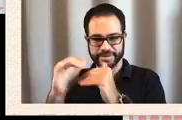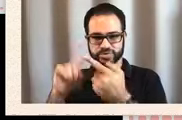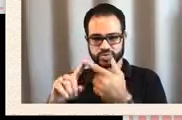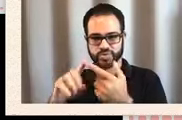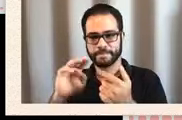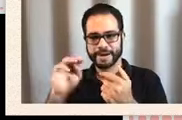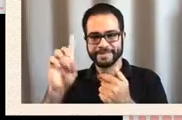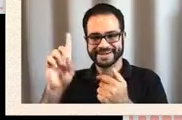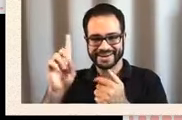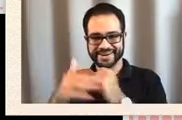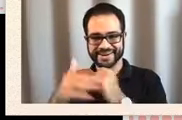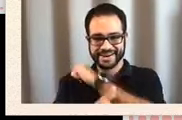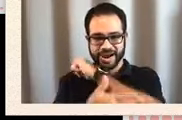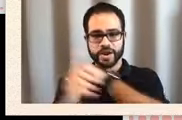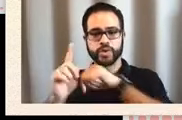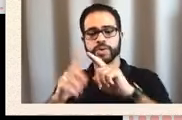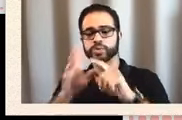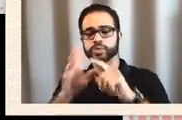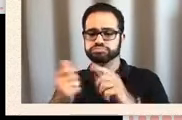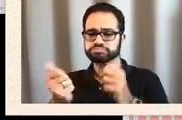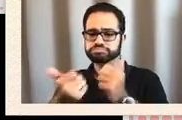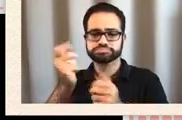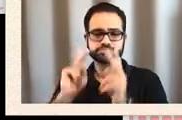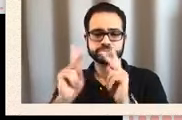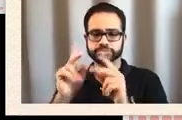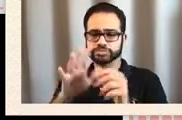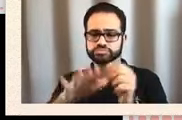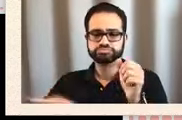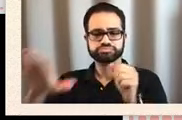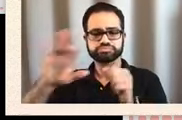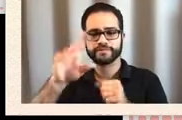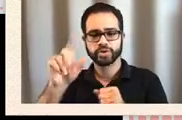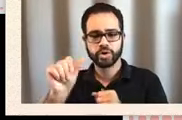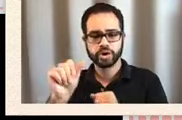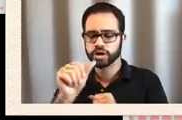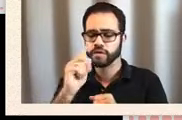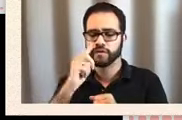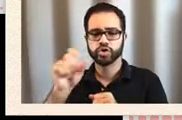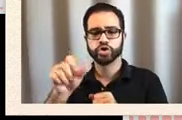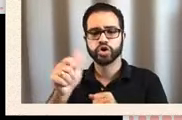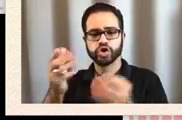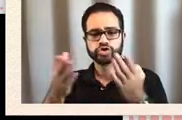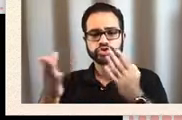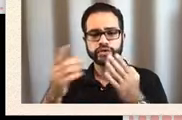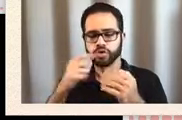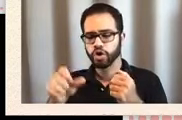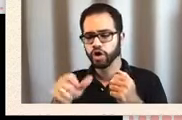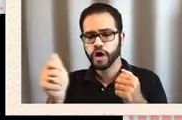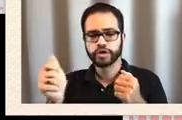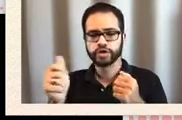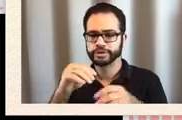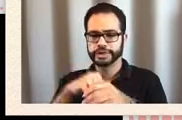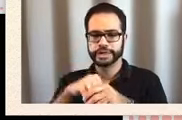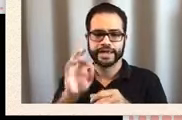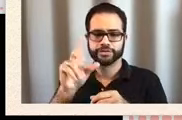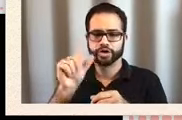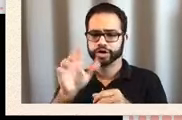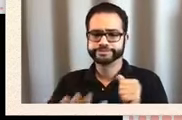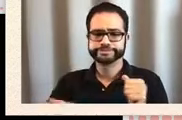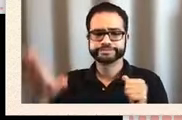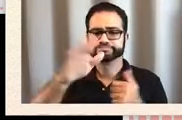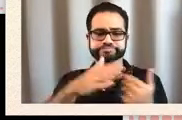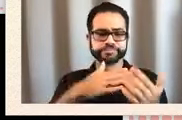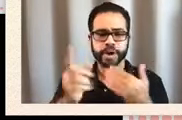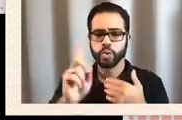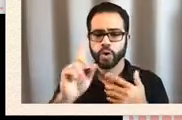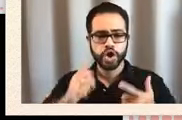anybody from across the state, and our legal services for everything else are all across Florida. So no matter where you live, you need help with anything,